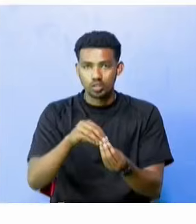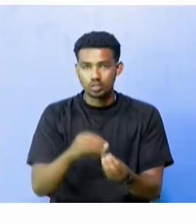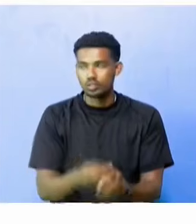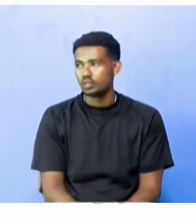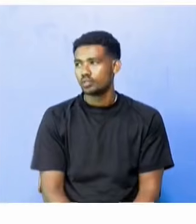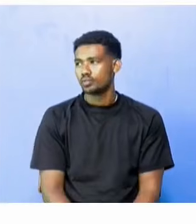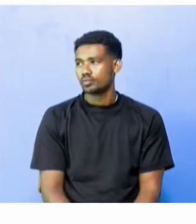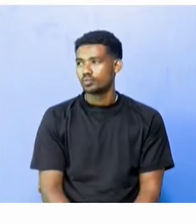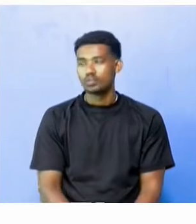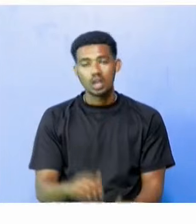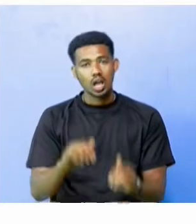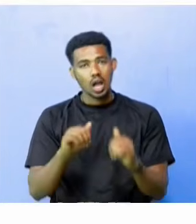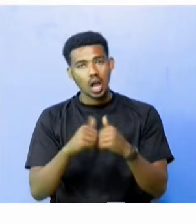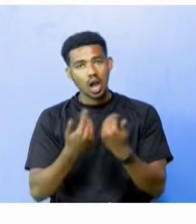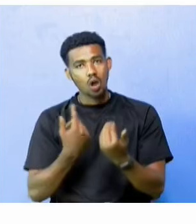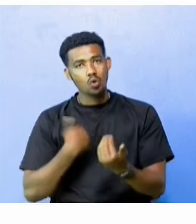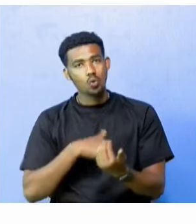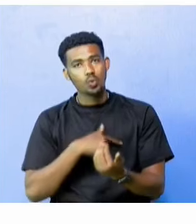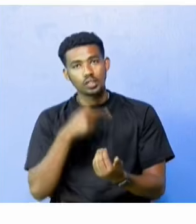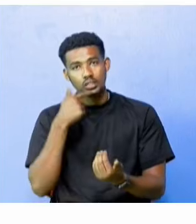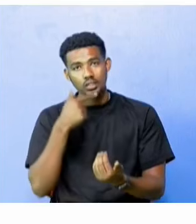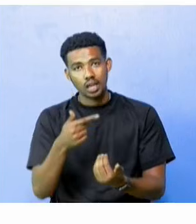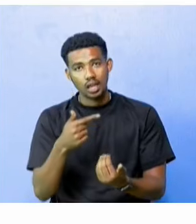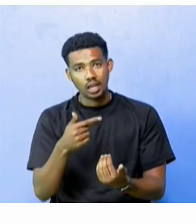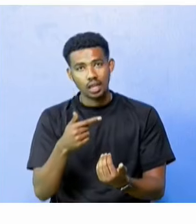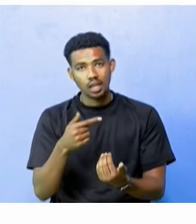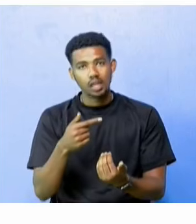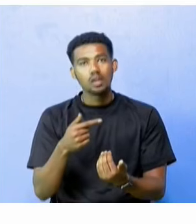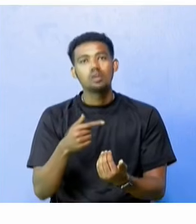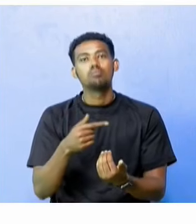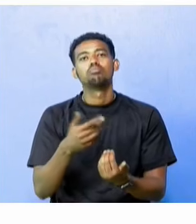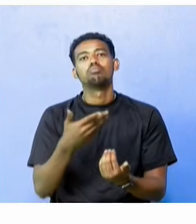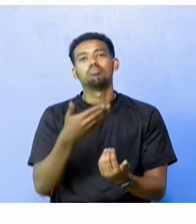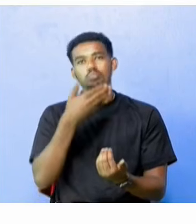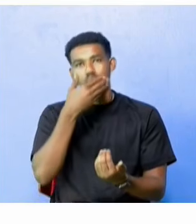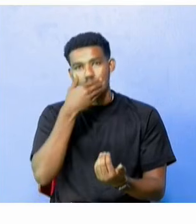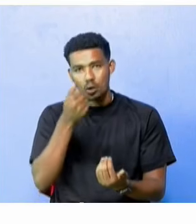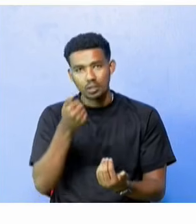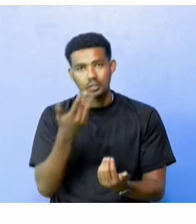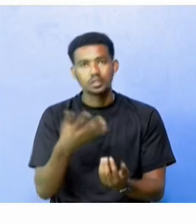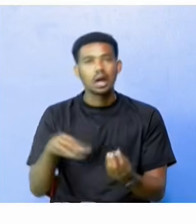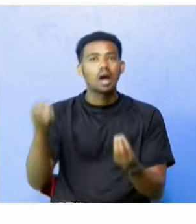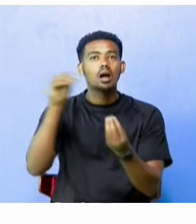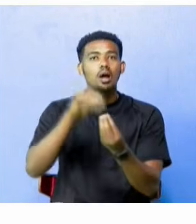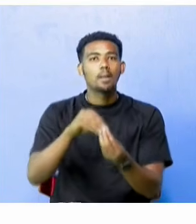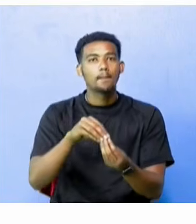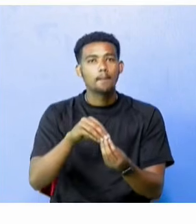how do we say? More beautifully.